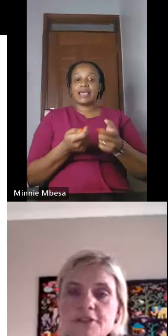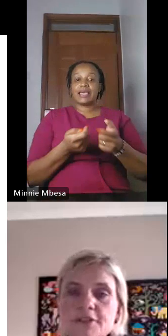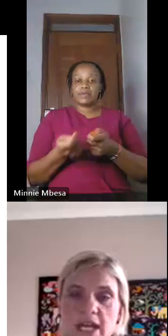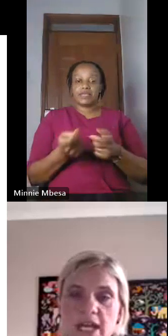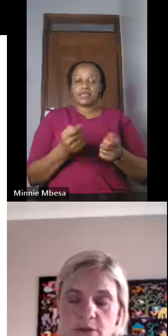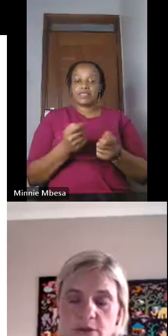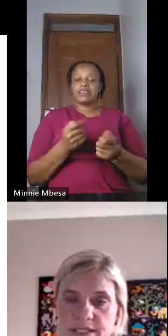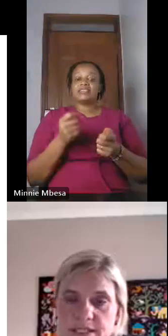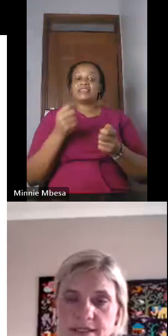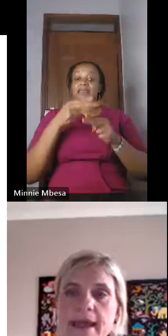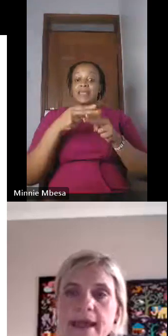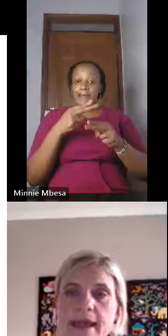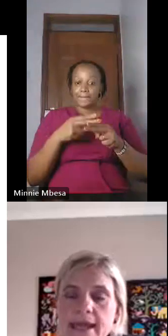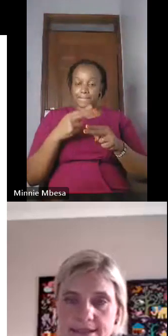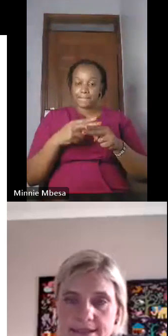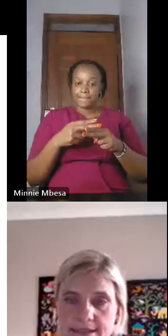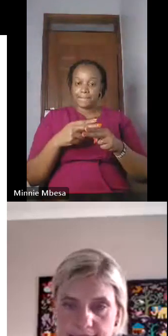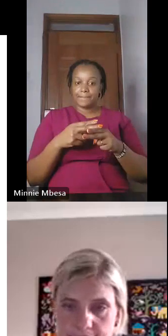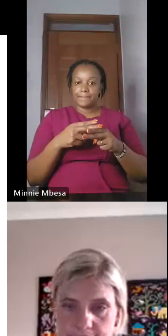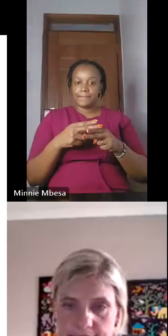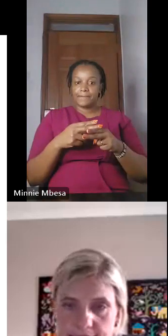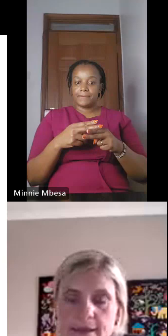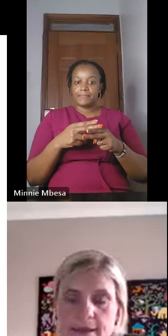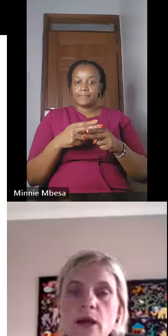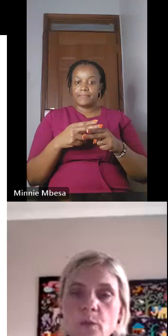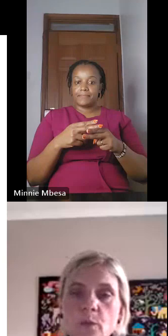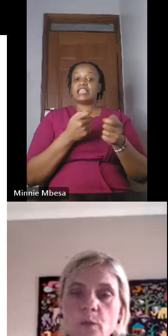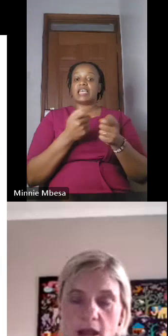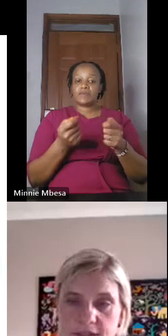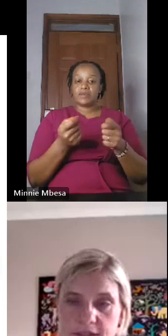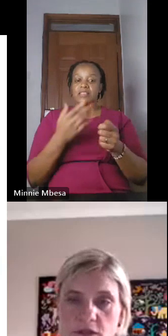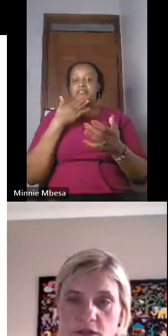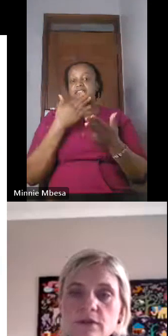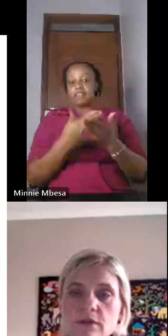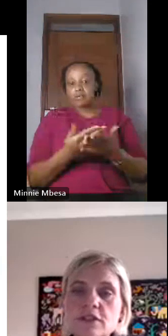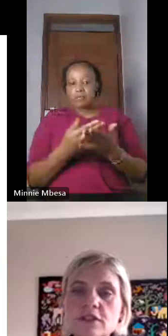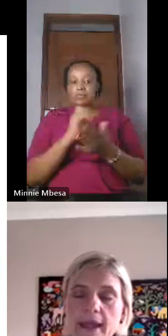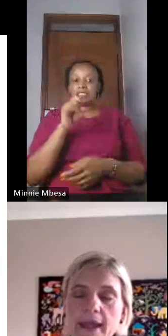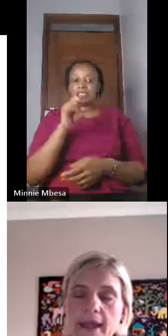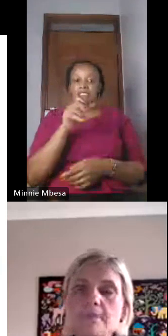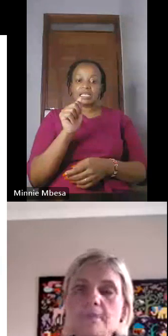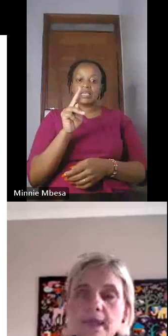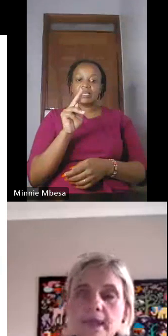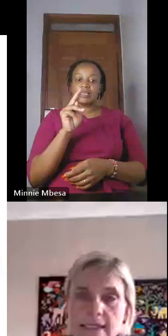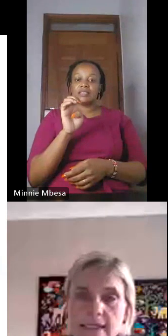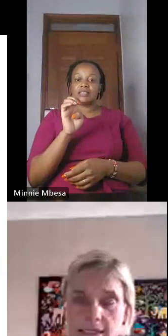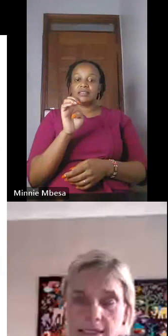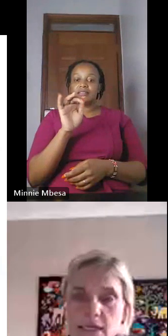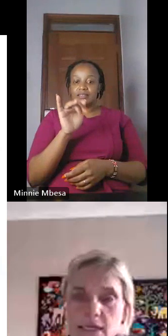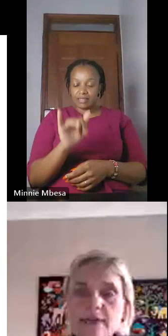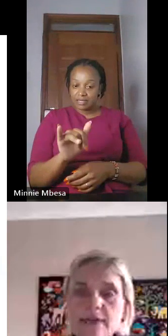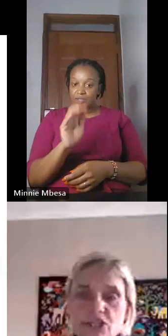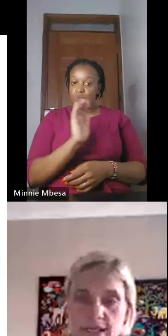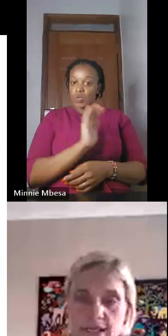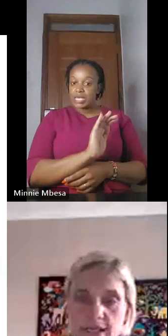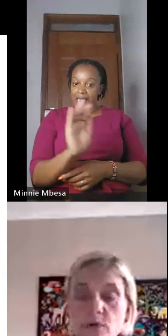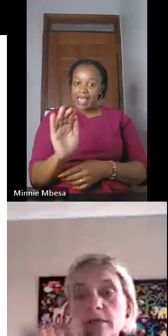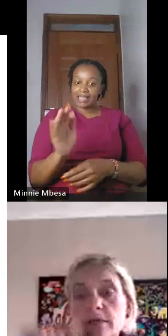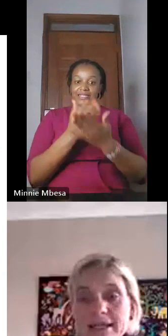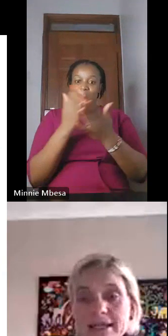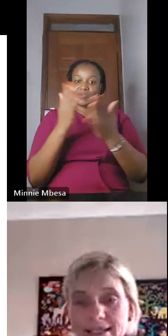kind regards, Jenny Lawton, and send it. We asking you to have them, kind